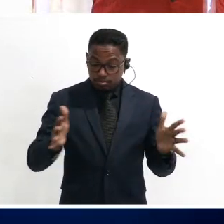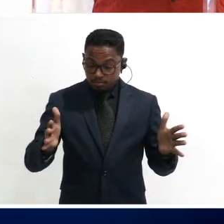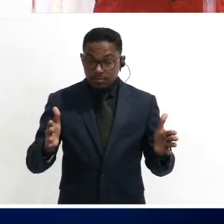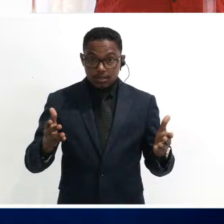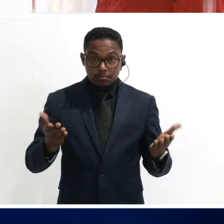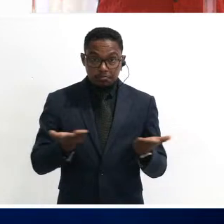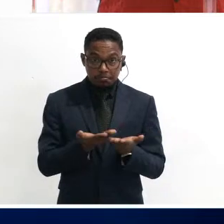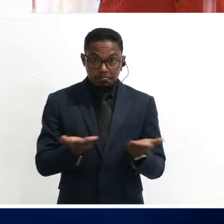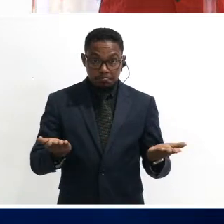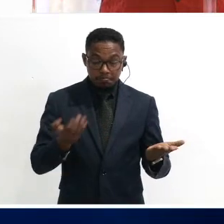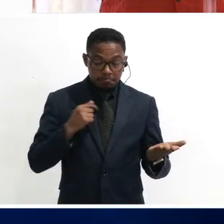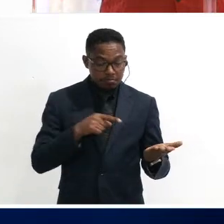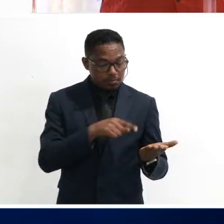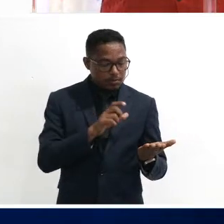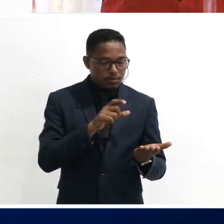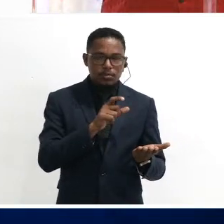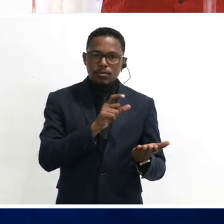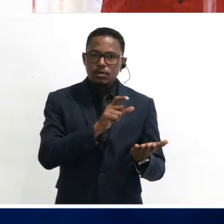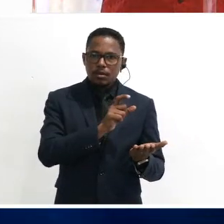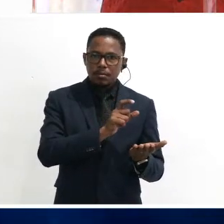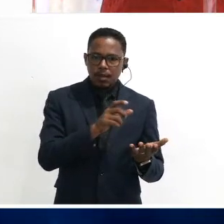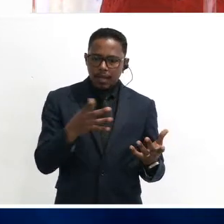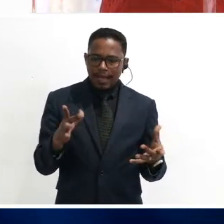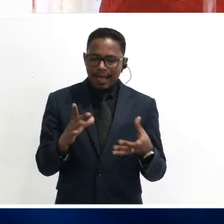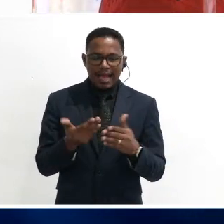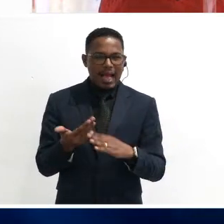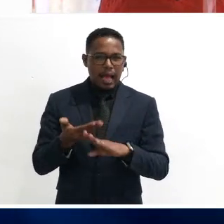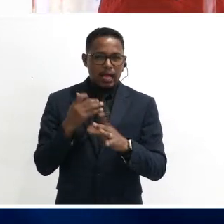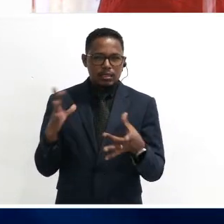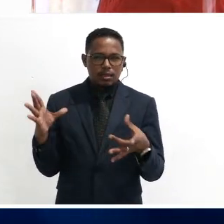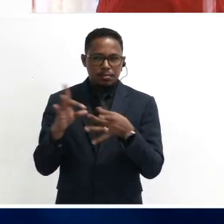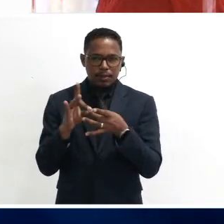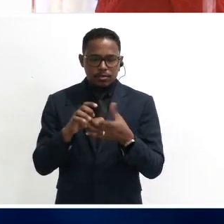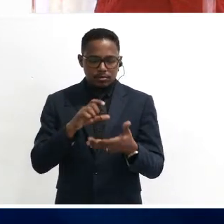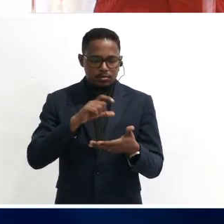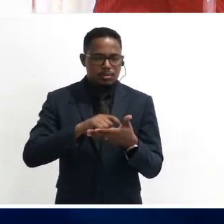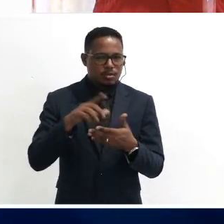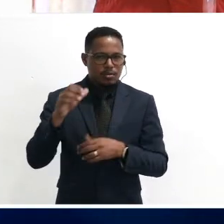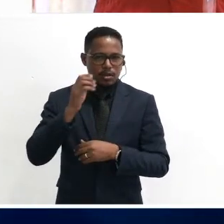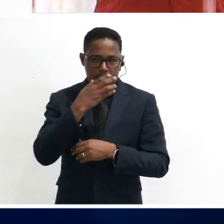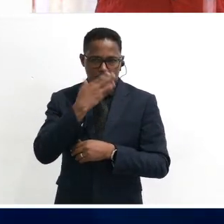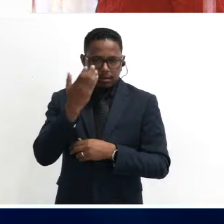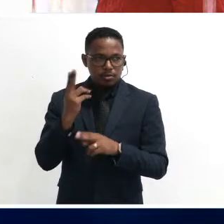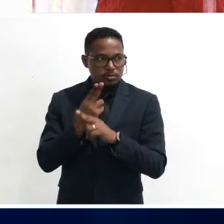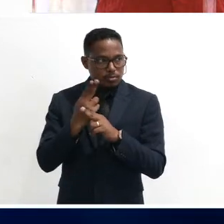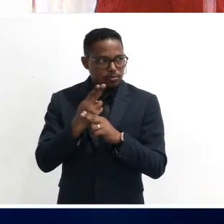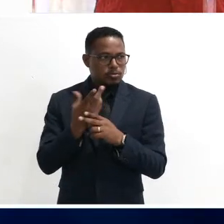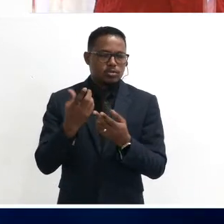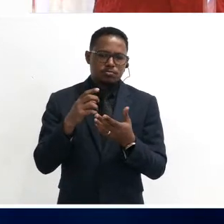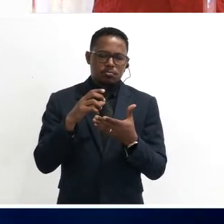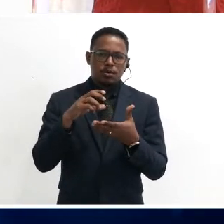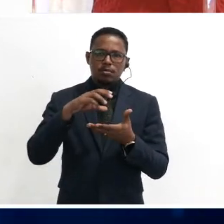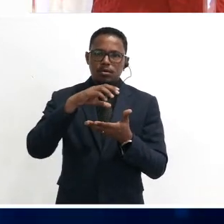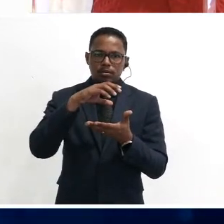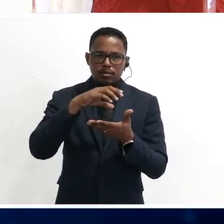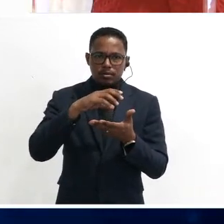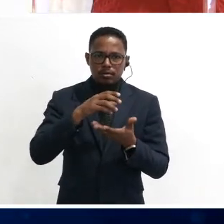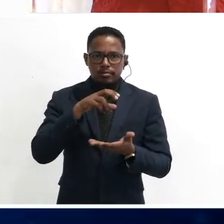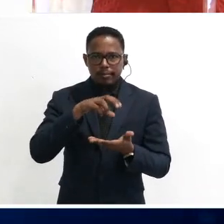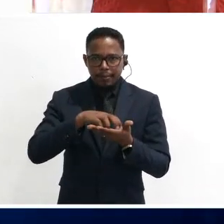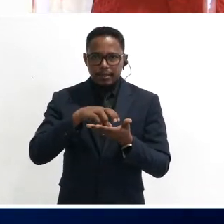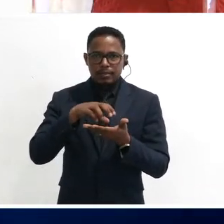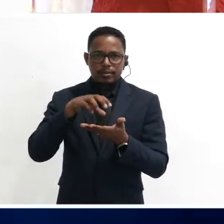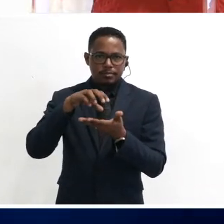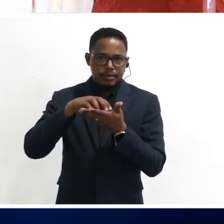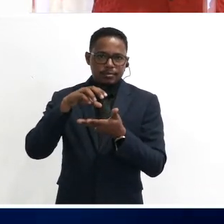package that I showed before, like Apple uses, one of the reasons they have that secondary memory package